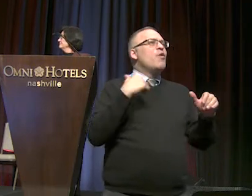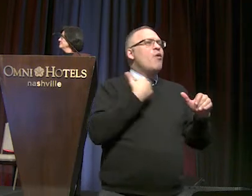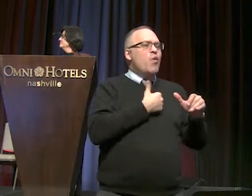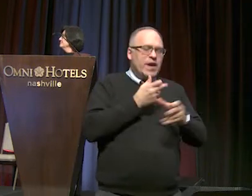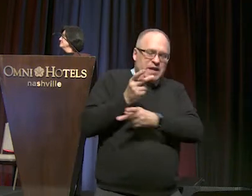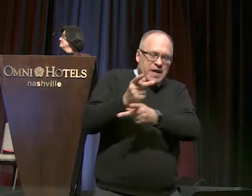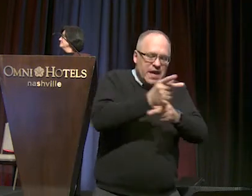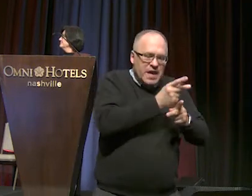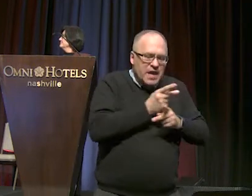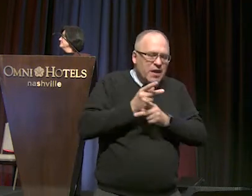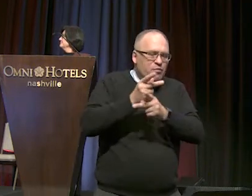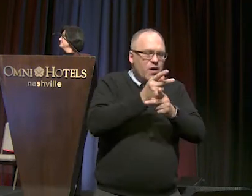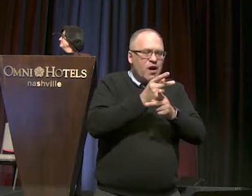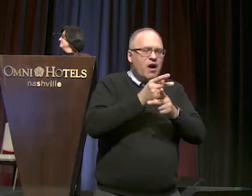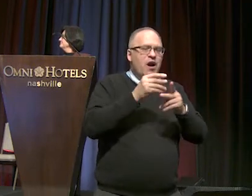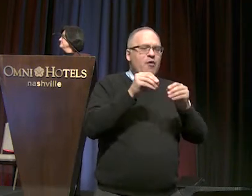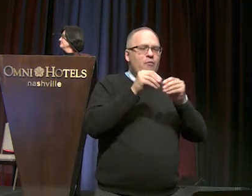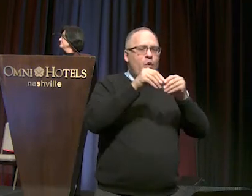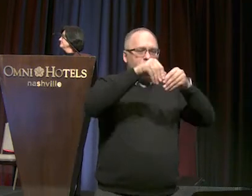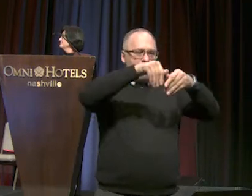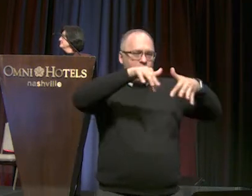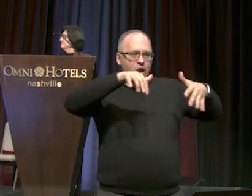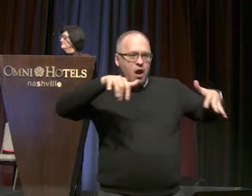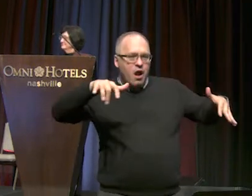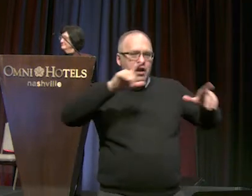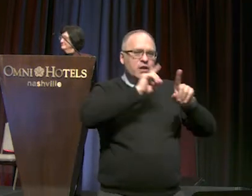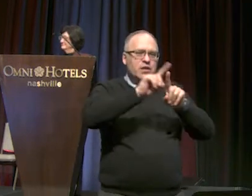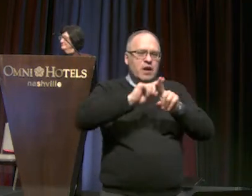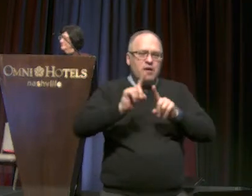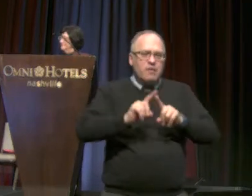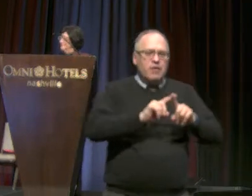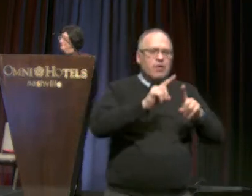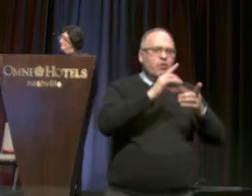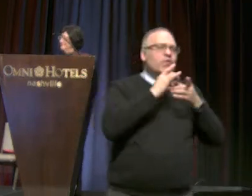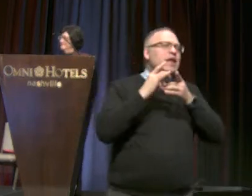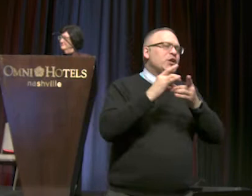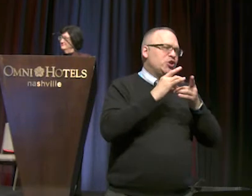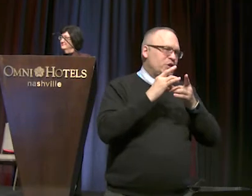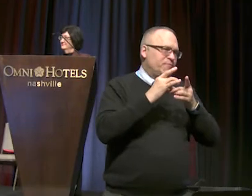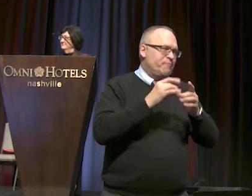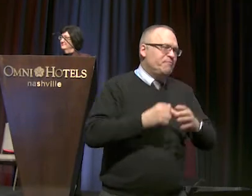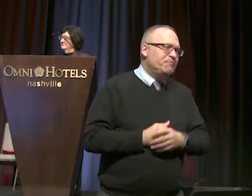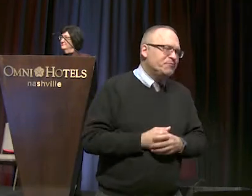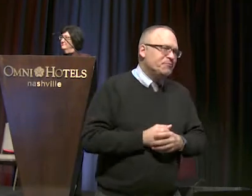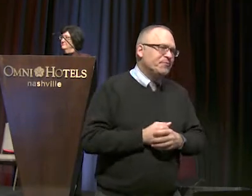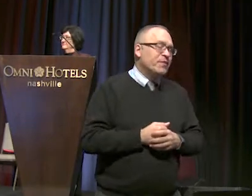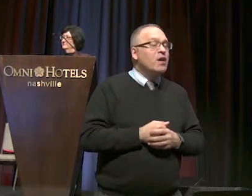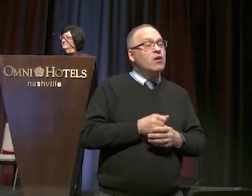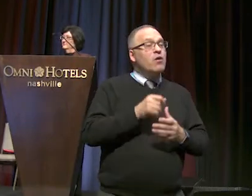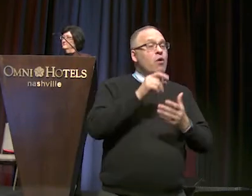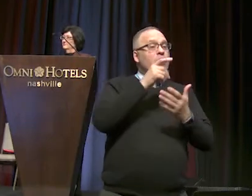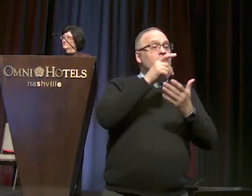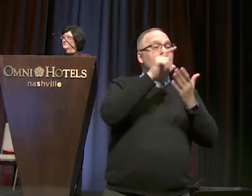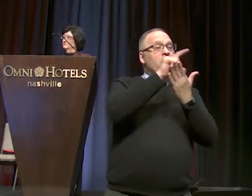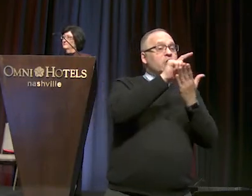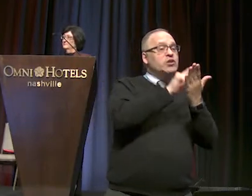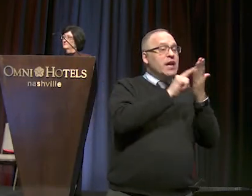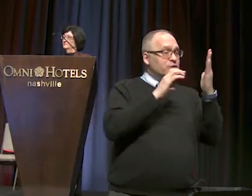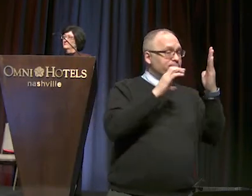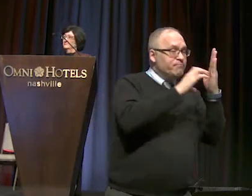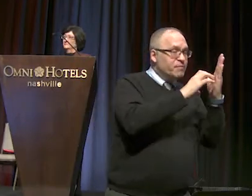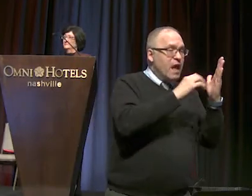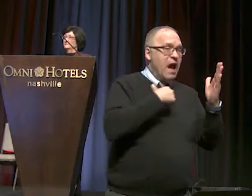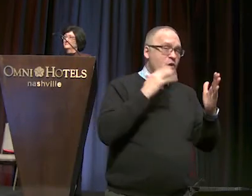of interactive relationships. The legislation that I am going to talk to you about in these